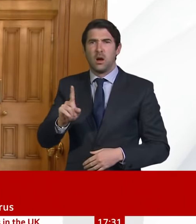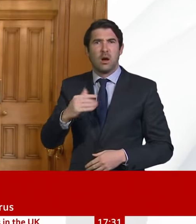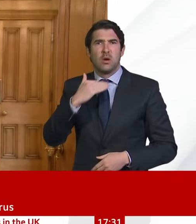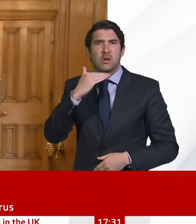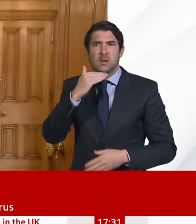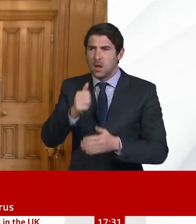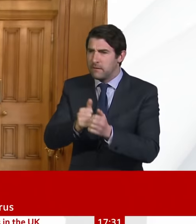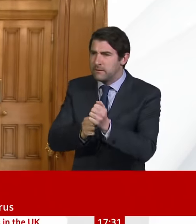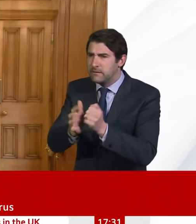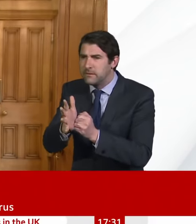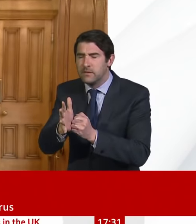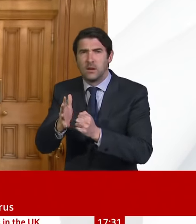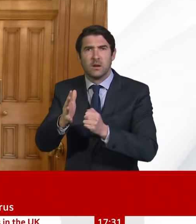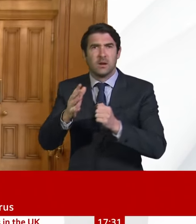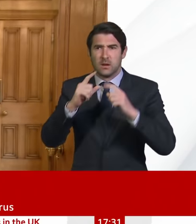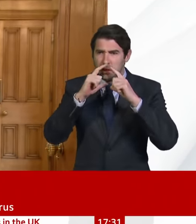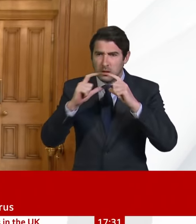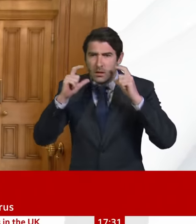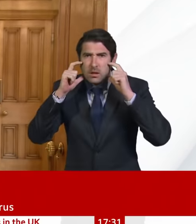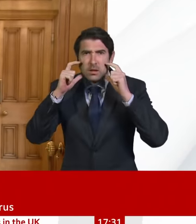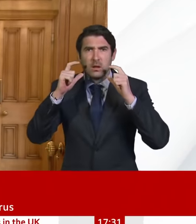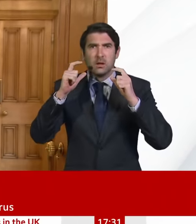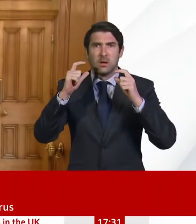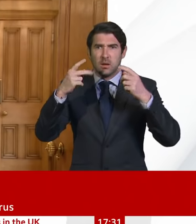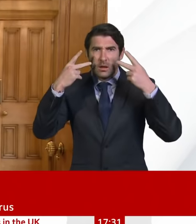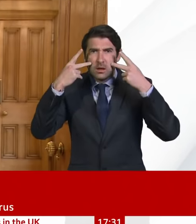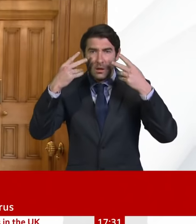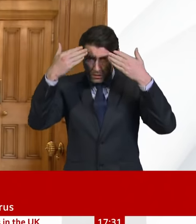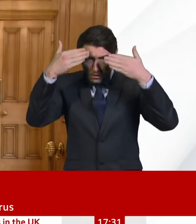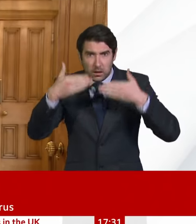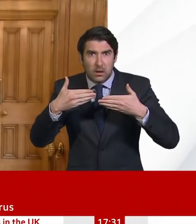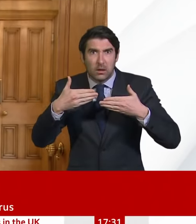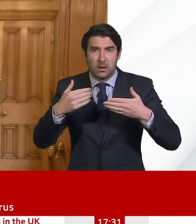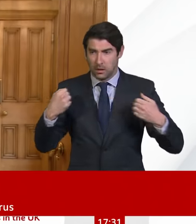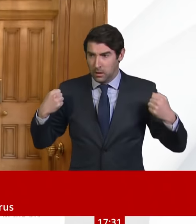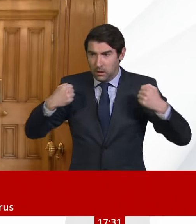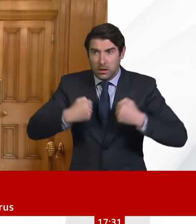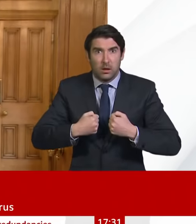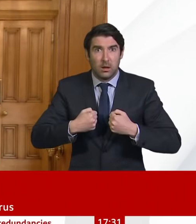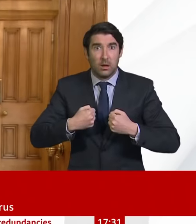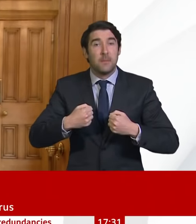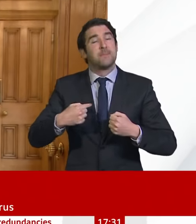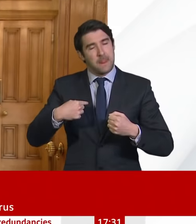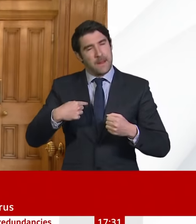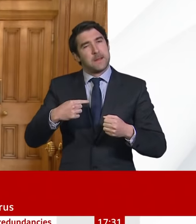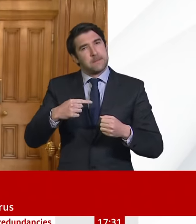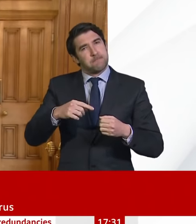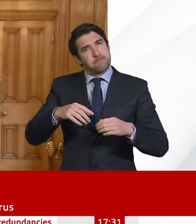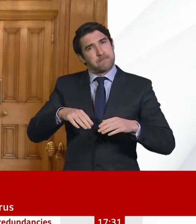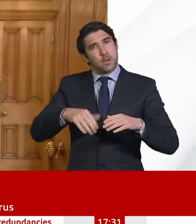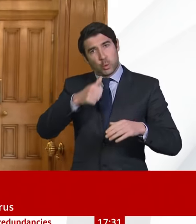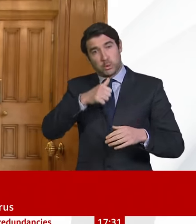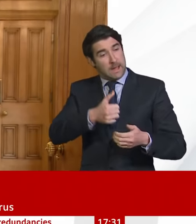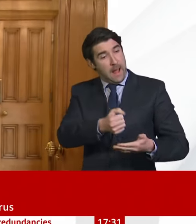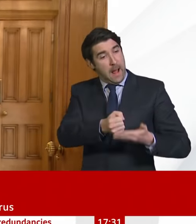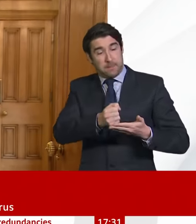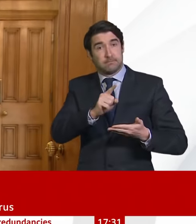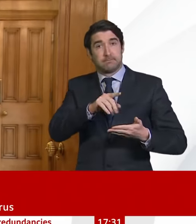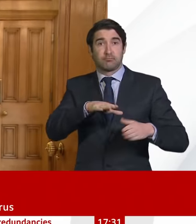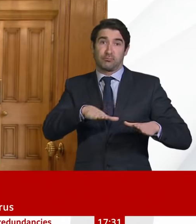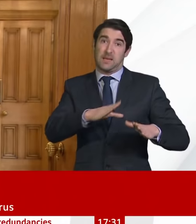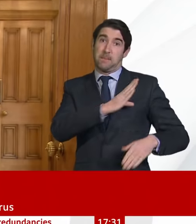equipment. With the support of the British military, we've shipped a record quantity of equipment to the front line.